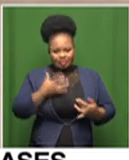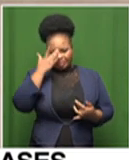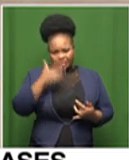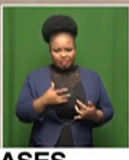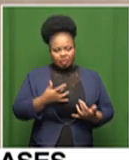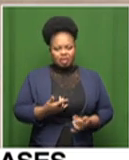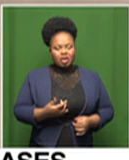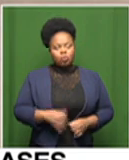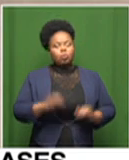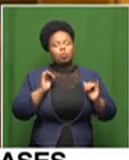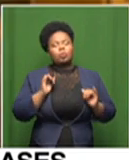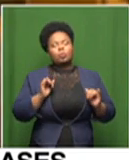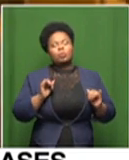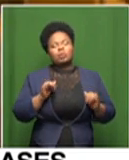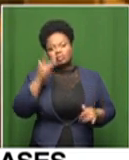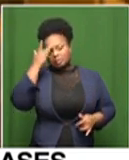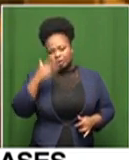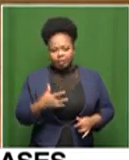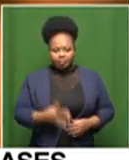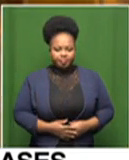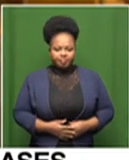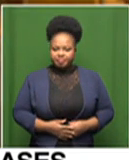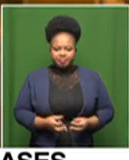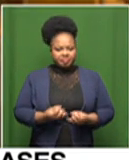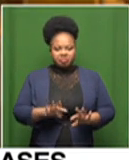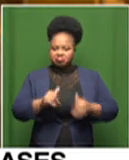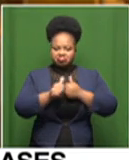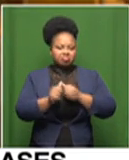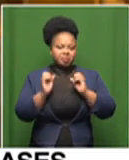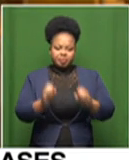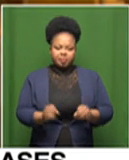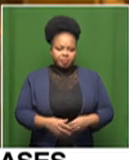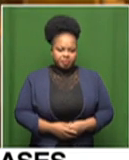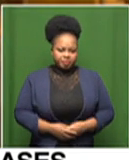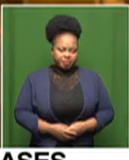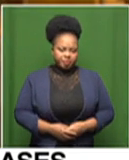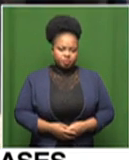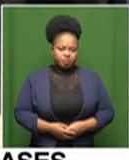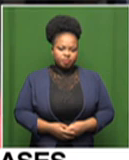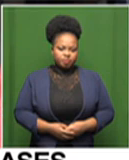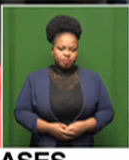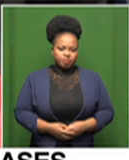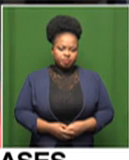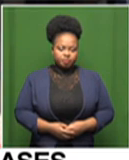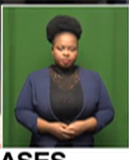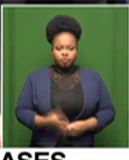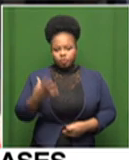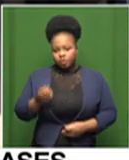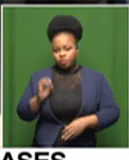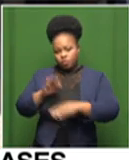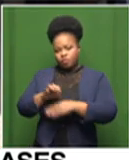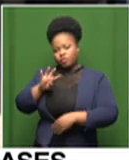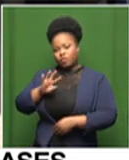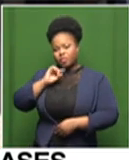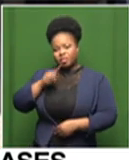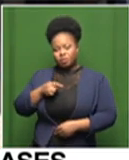having mild symptoms. They are now severe. And lack of compliance remains a headache for authorities. They are having more than